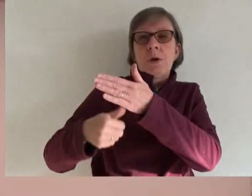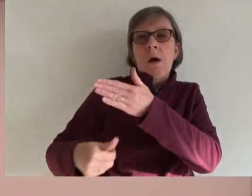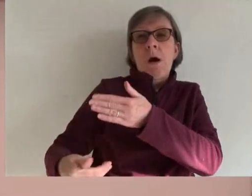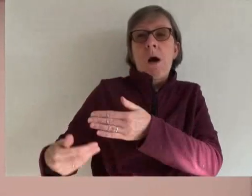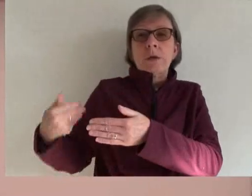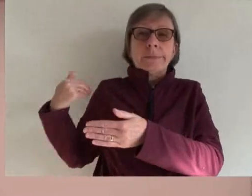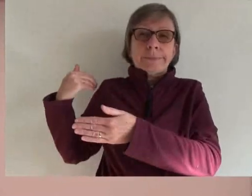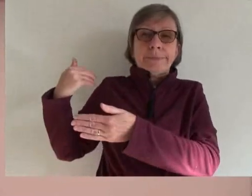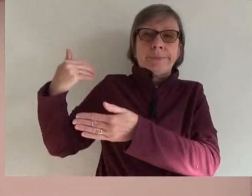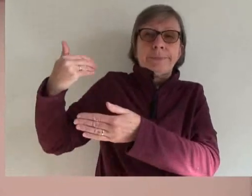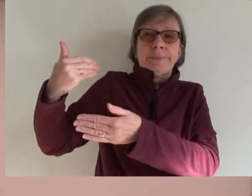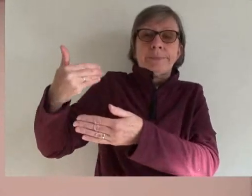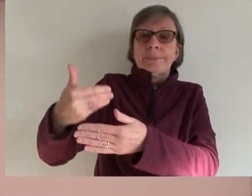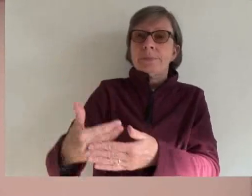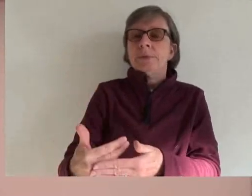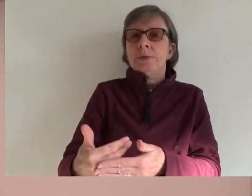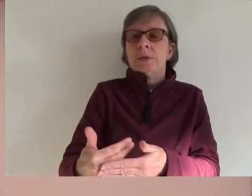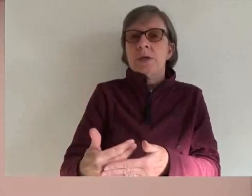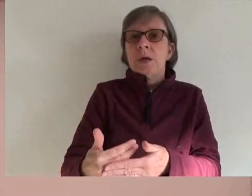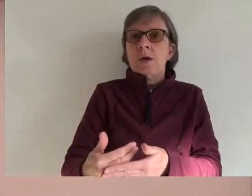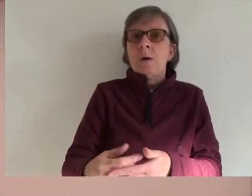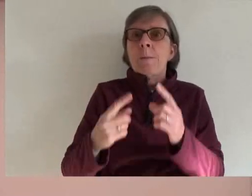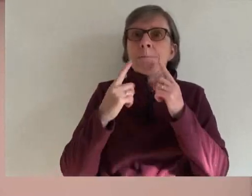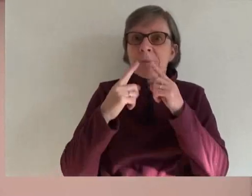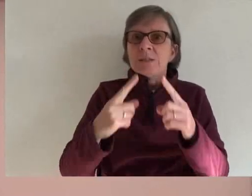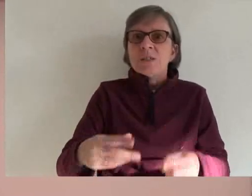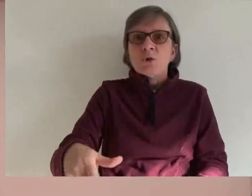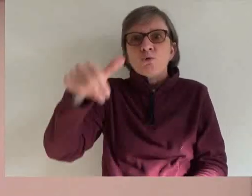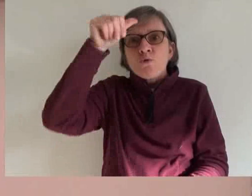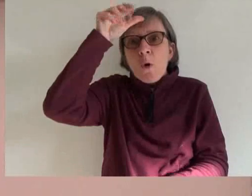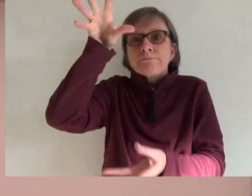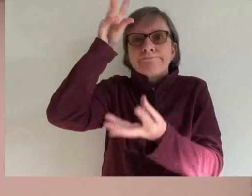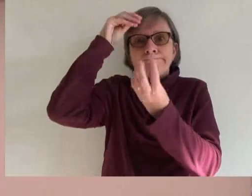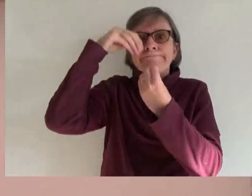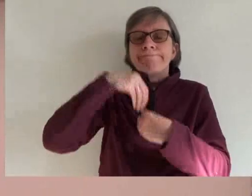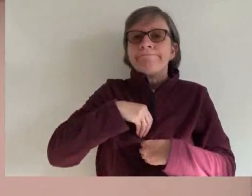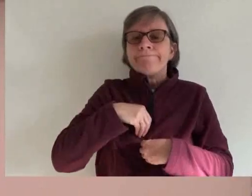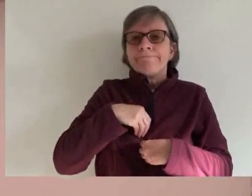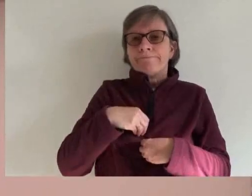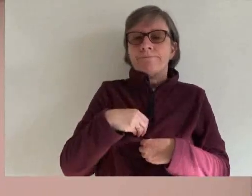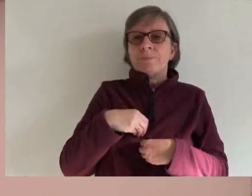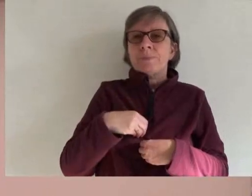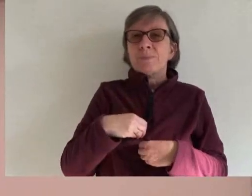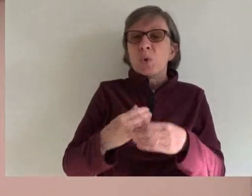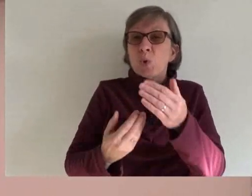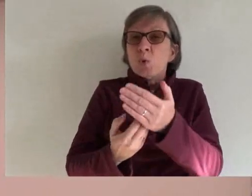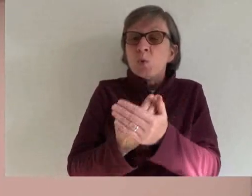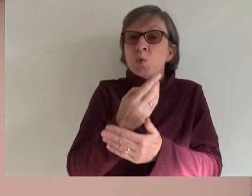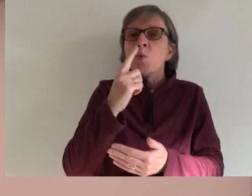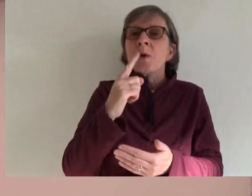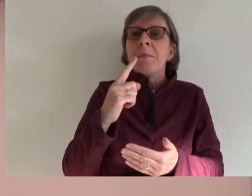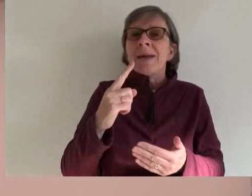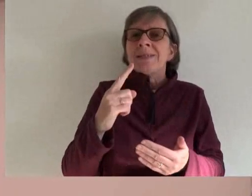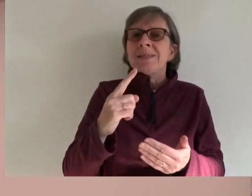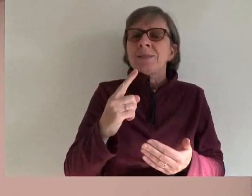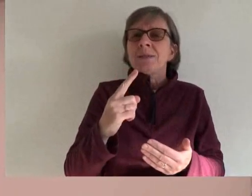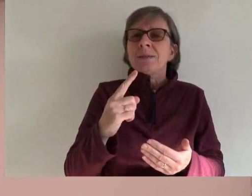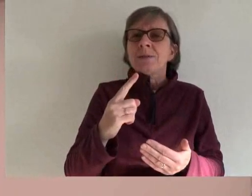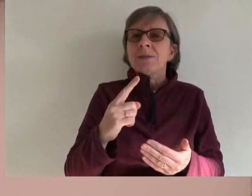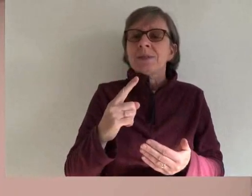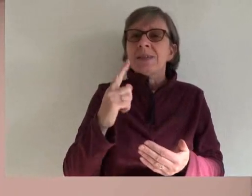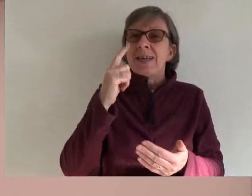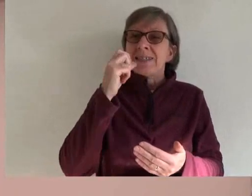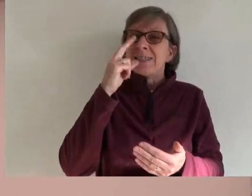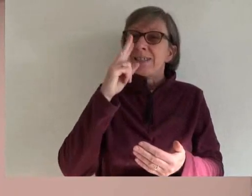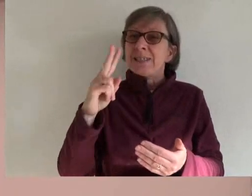beginning. This old command is the message you have heard. Yet I am writing you a new command. Its